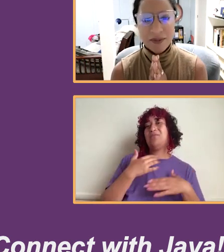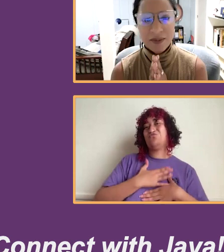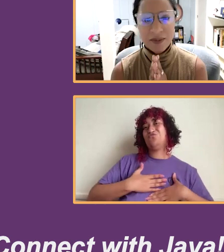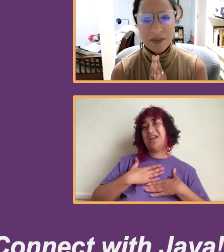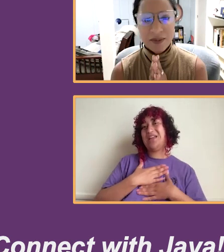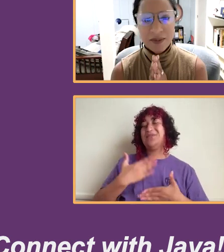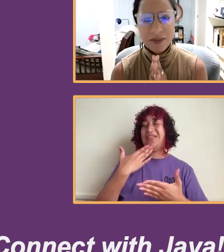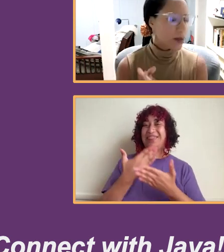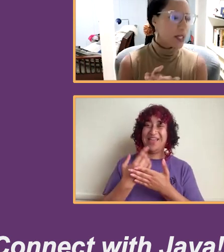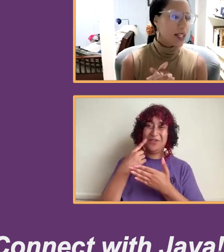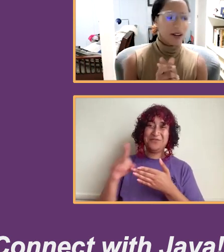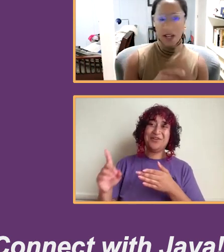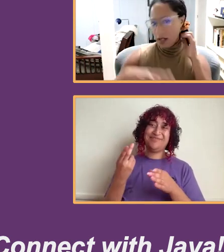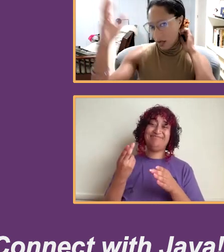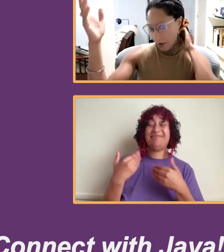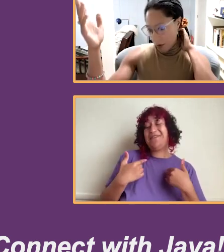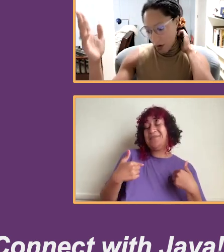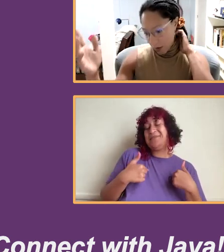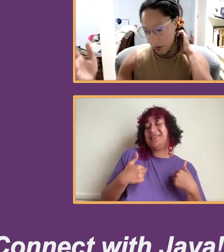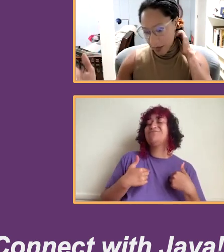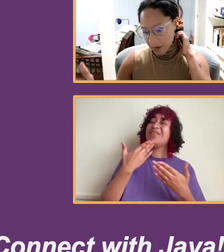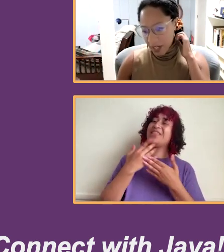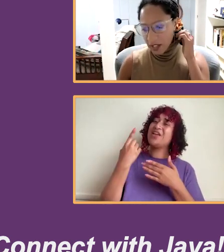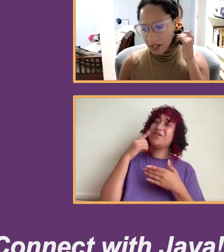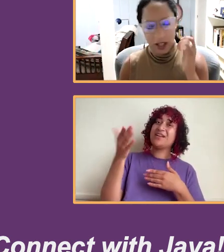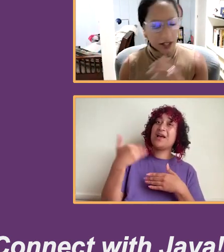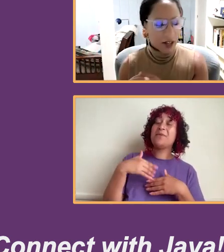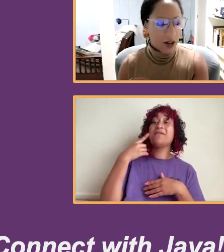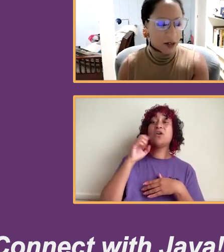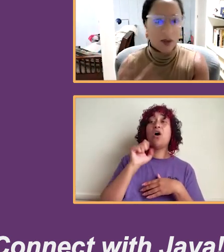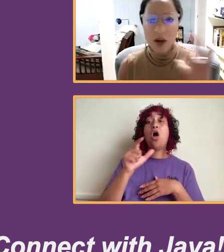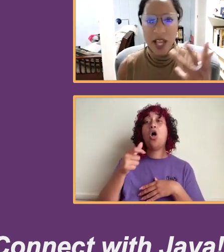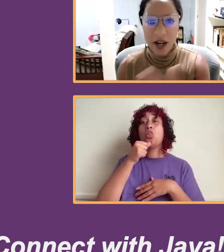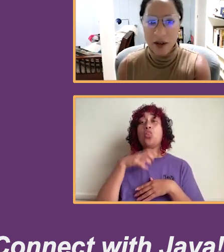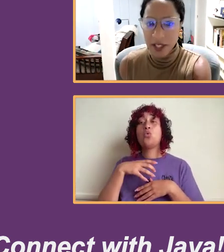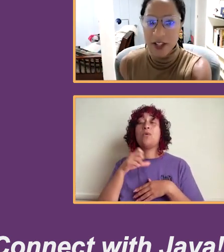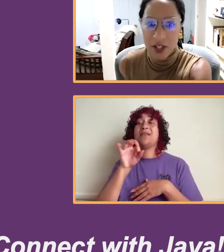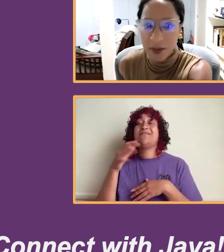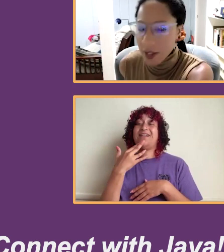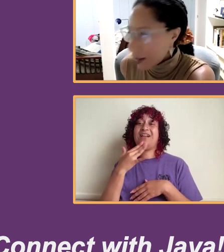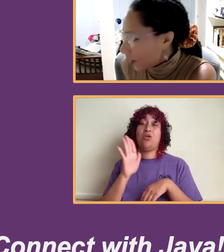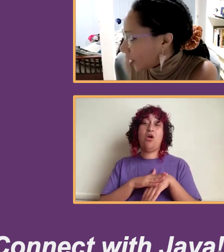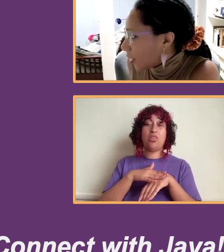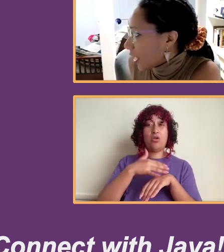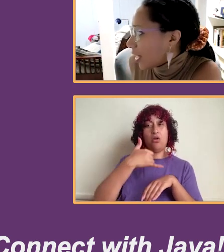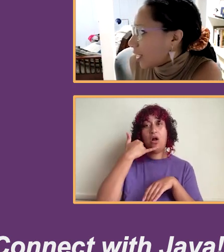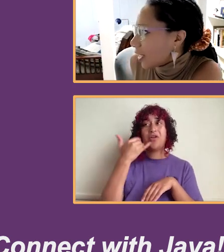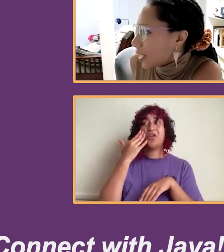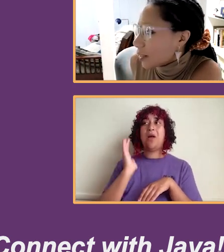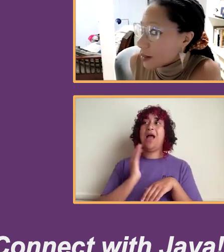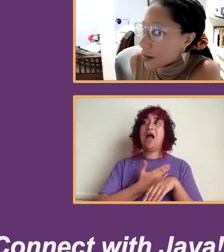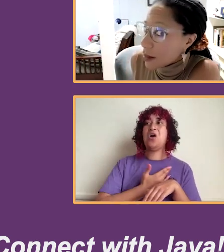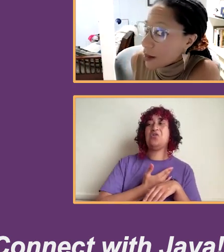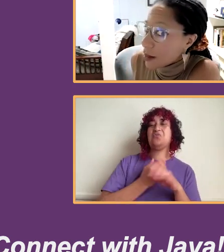thanks for having me. Thank you for being here. And for all the women of color on the call, you know that our relationship started with a look kind of